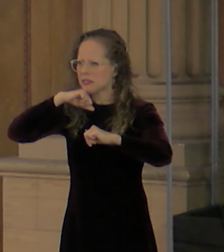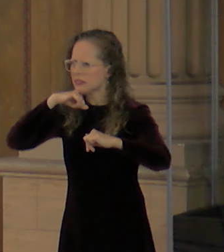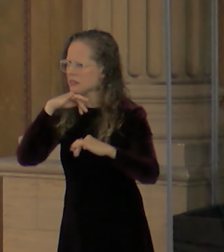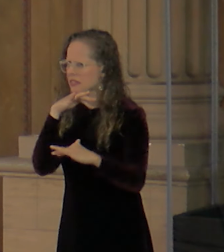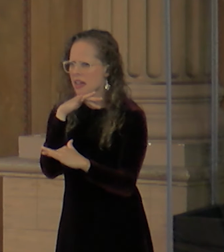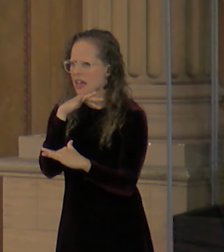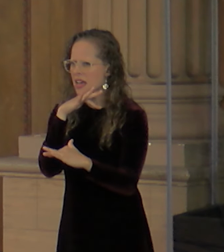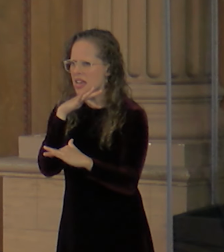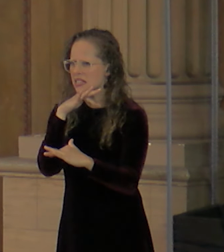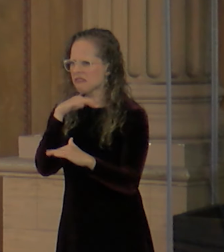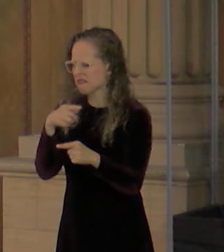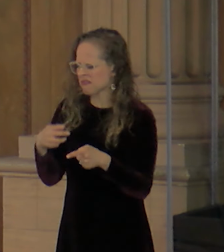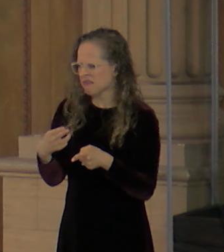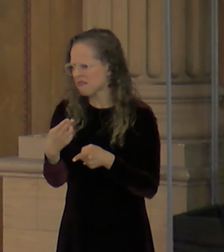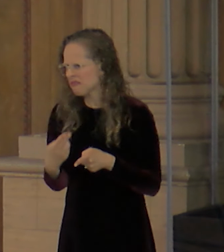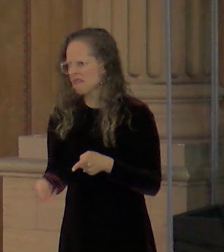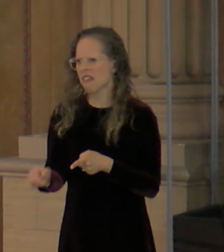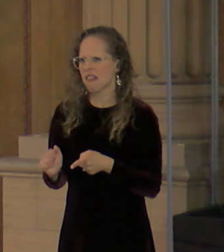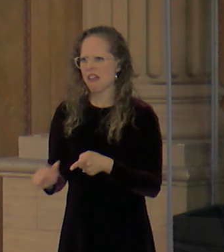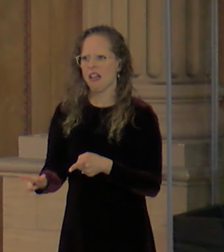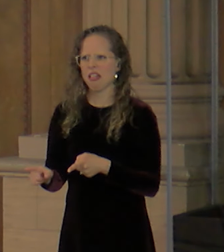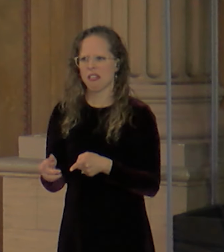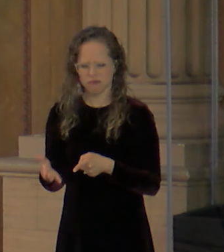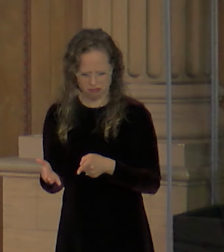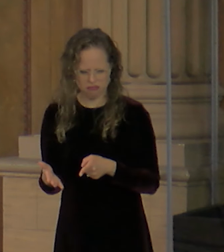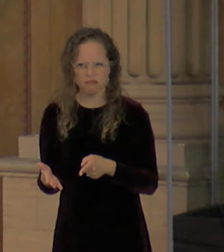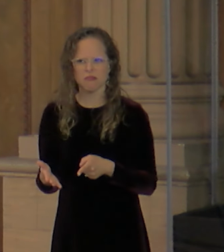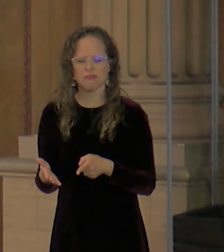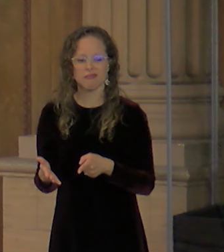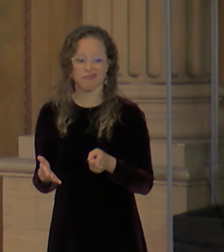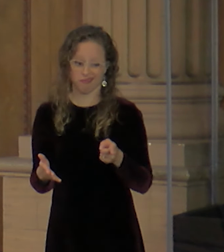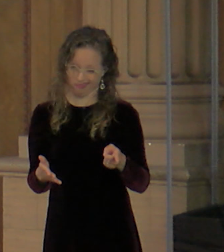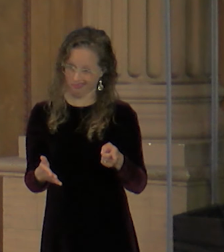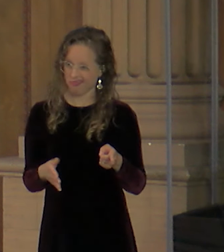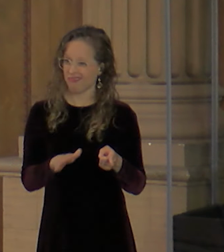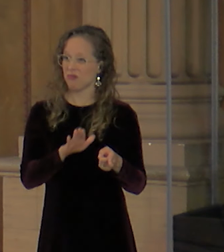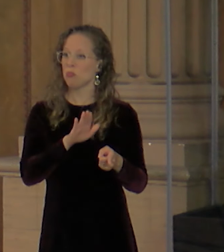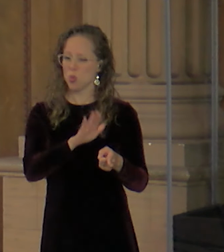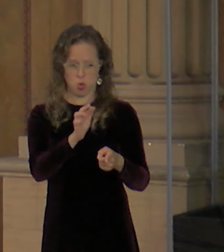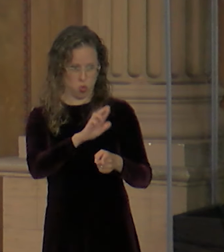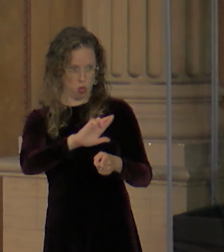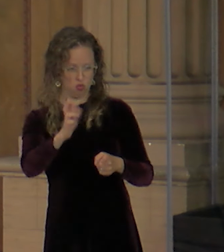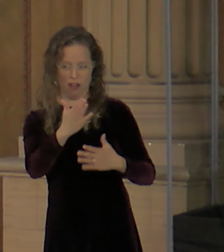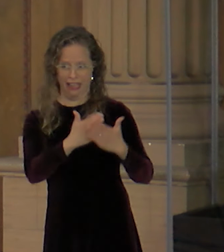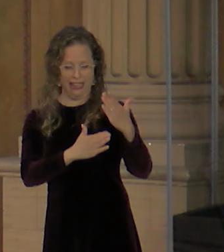world below. Then will I also acknowledge to you that your own right hand can save you.